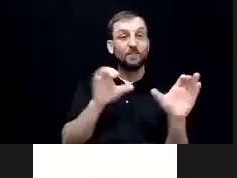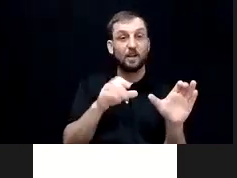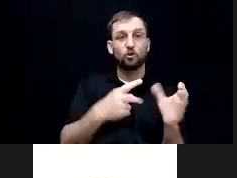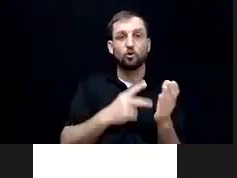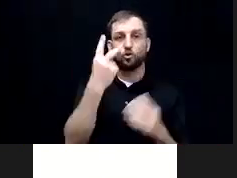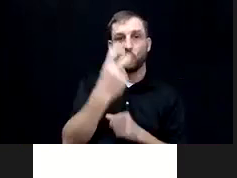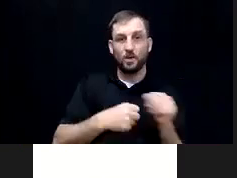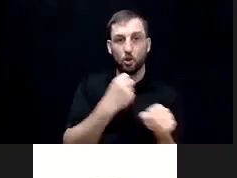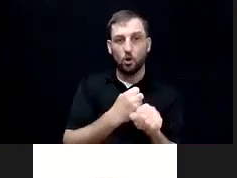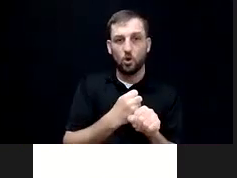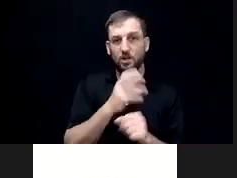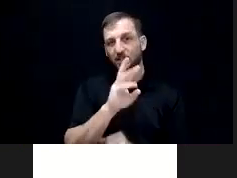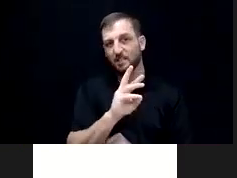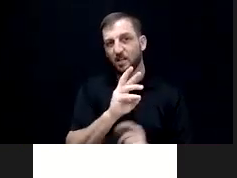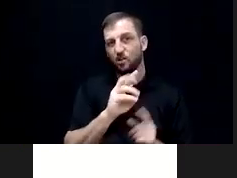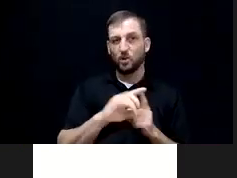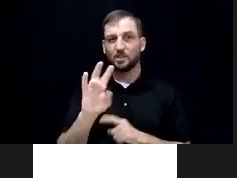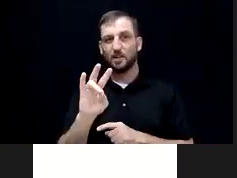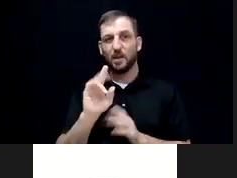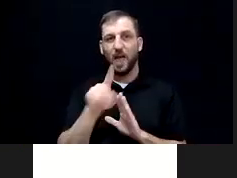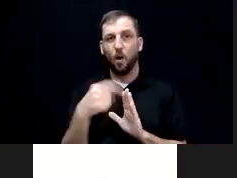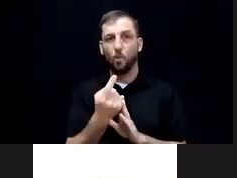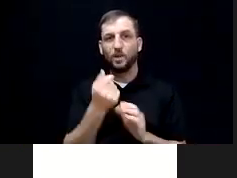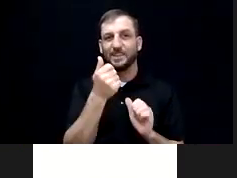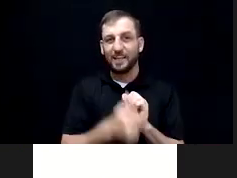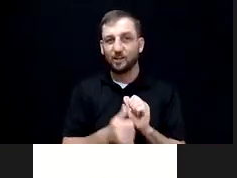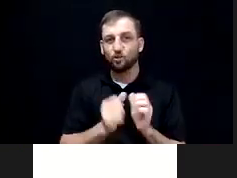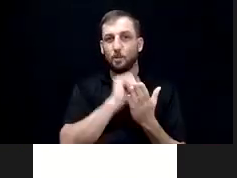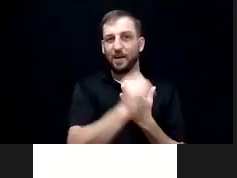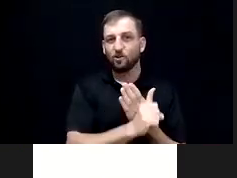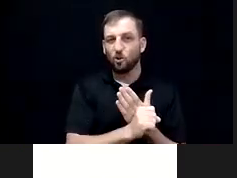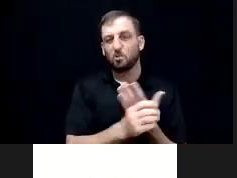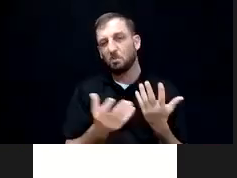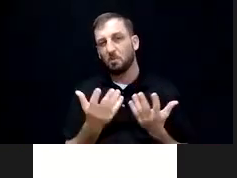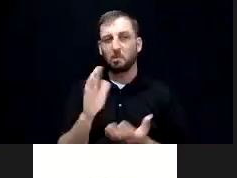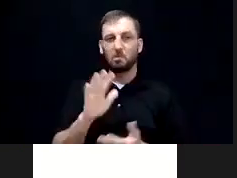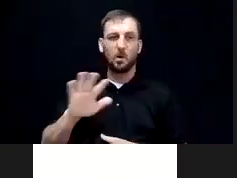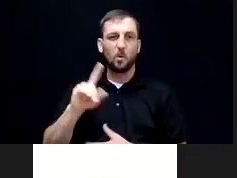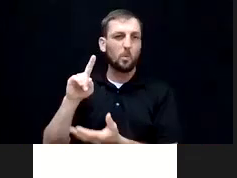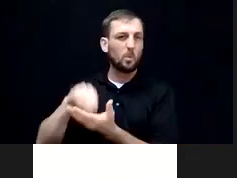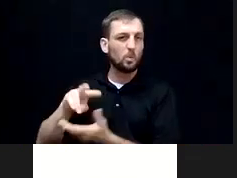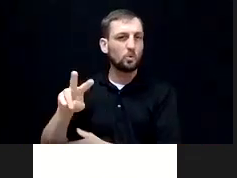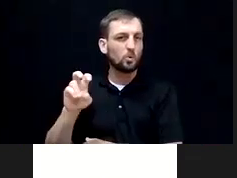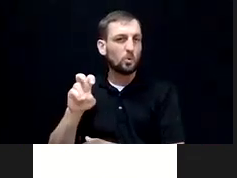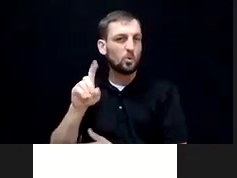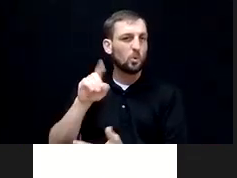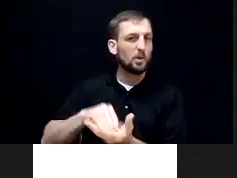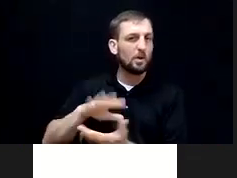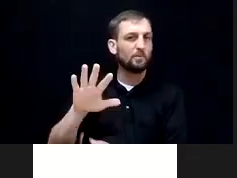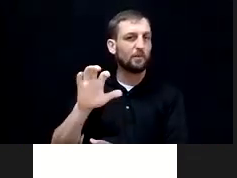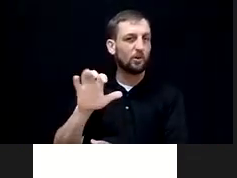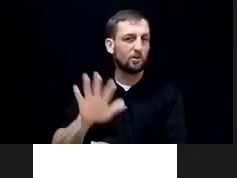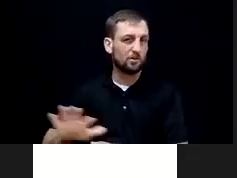take 6 or 7 hours each semester. So that's around $1,200 or $1,500.